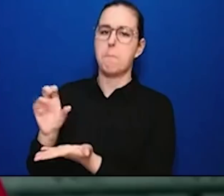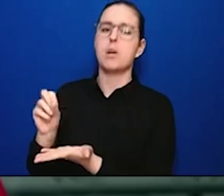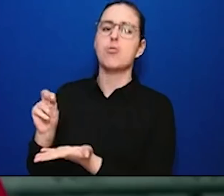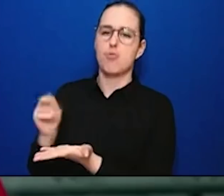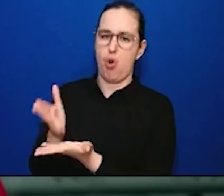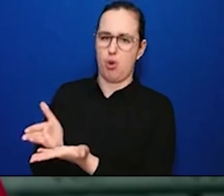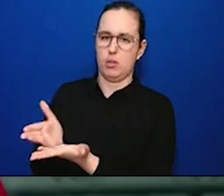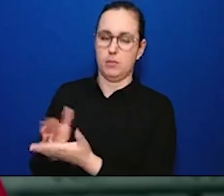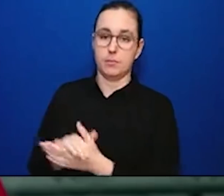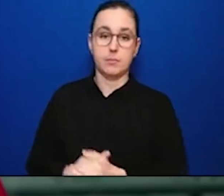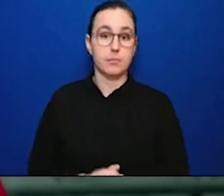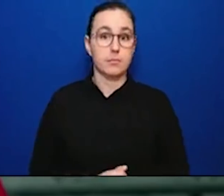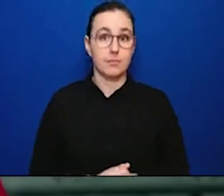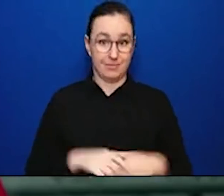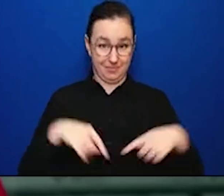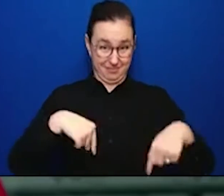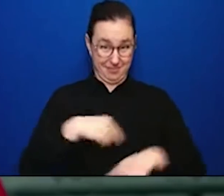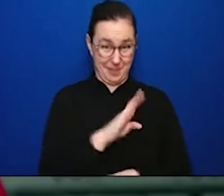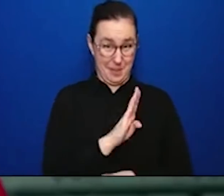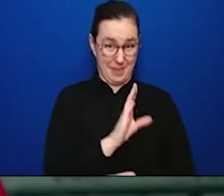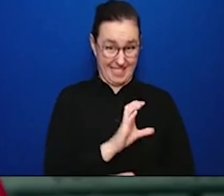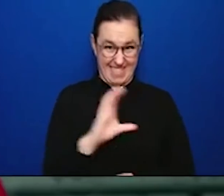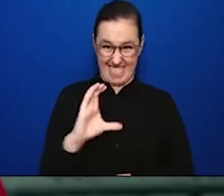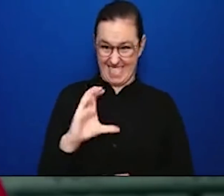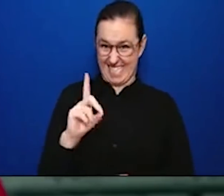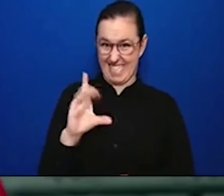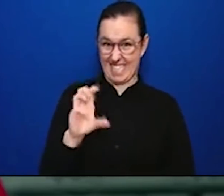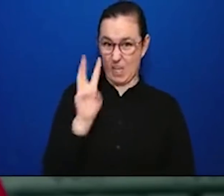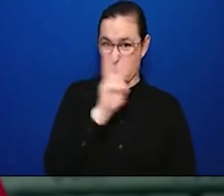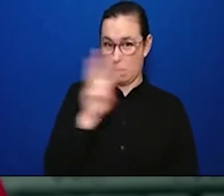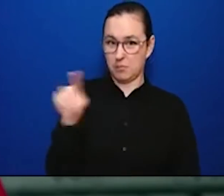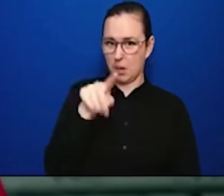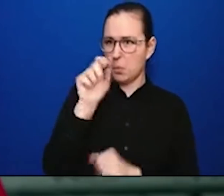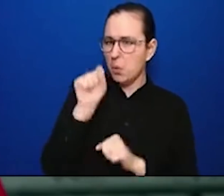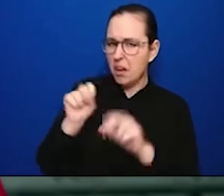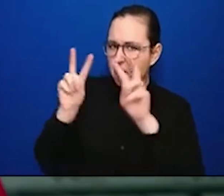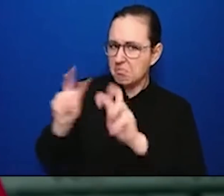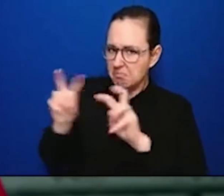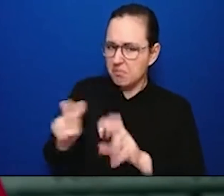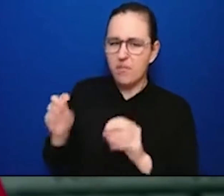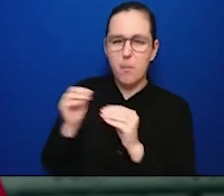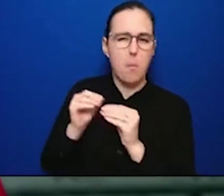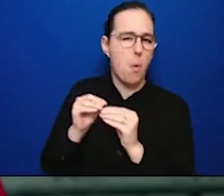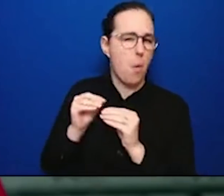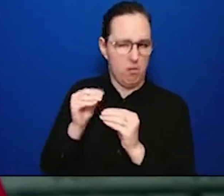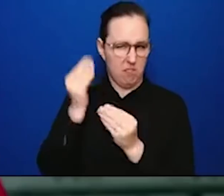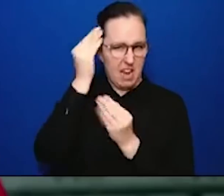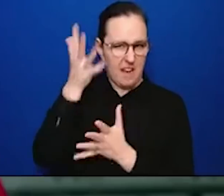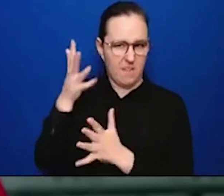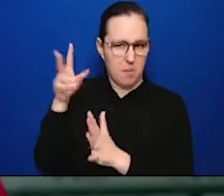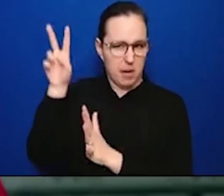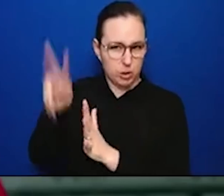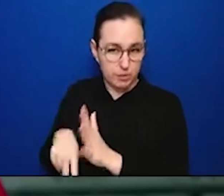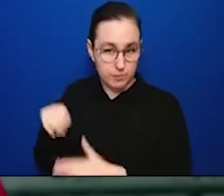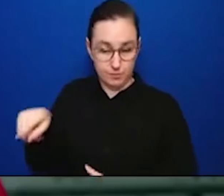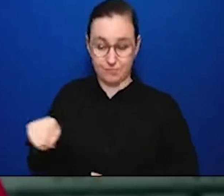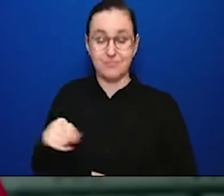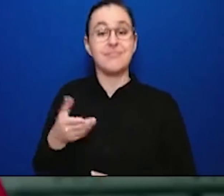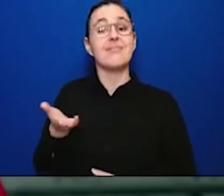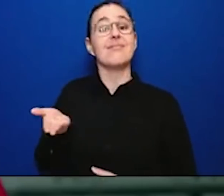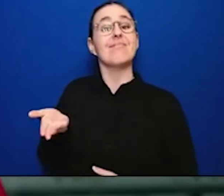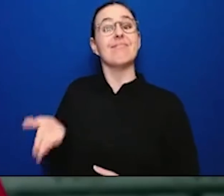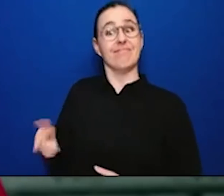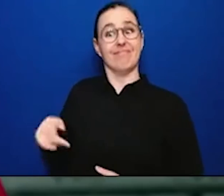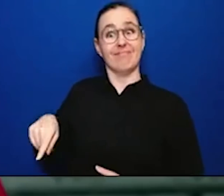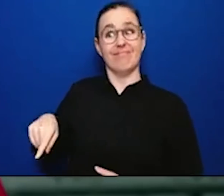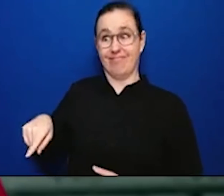has been dramatically different and is spreading in a different way. And those pieces of the puzzle that I talked about a number of weeks